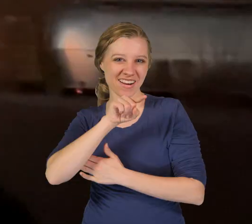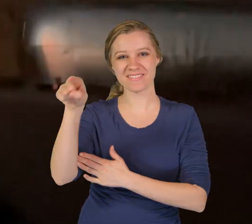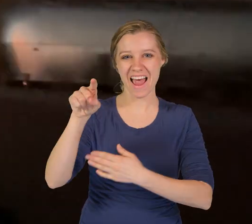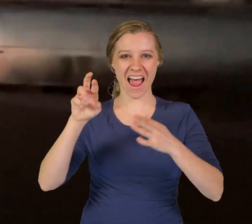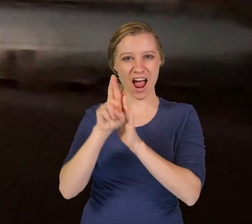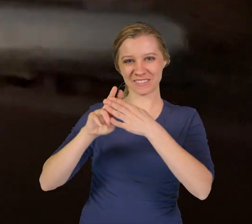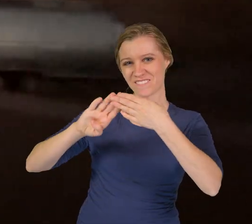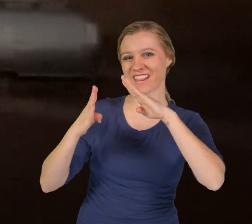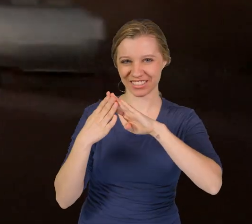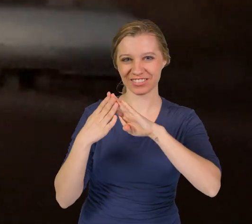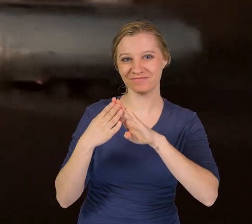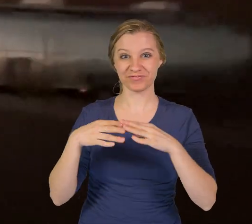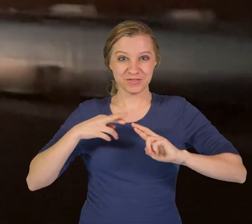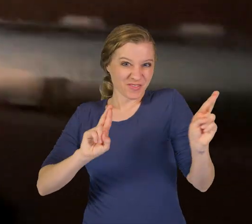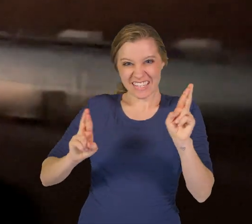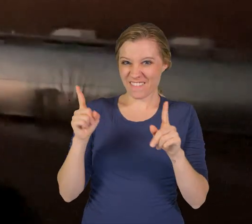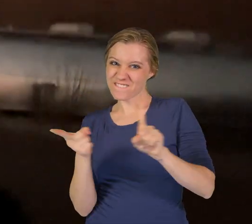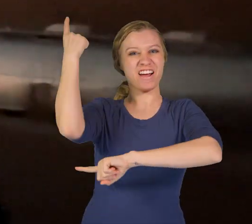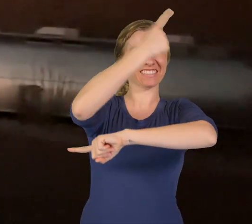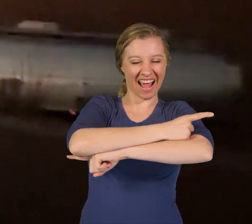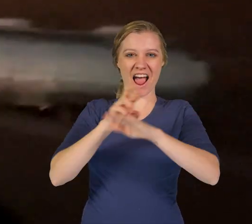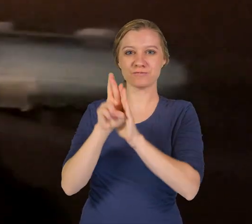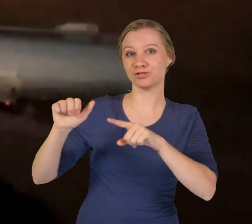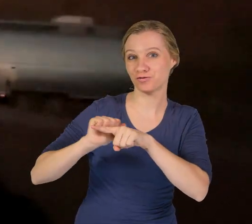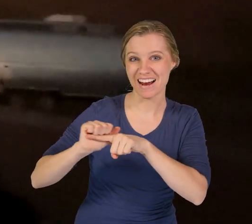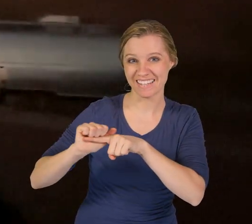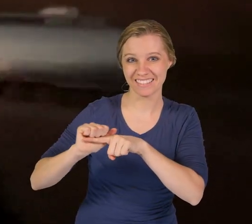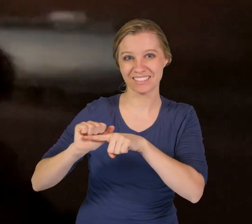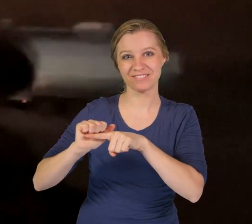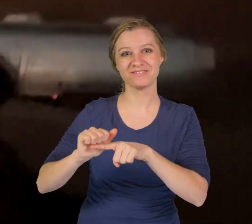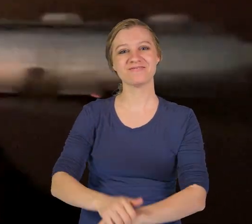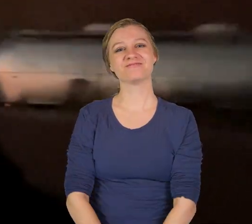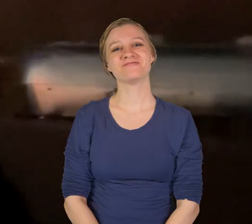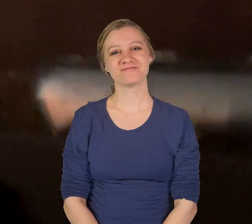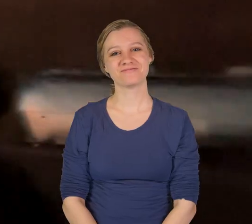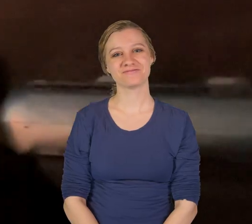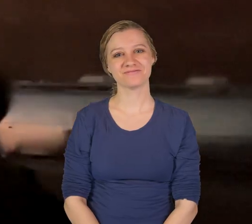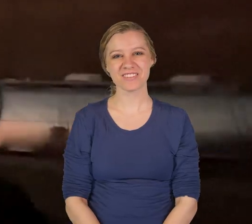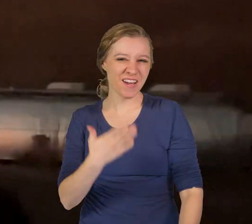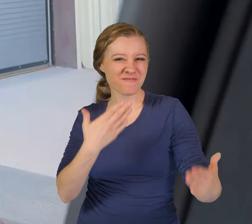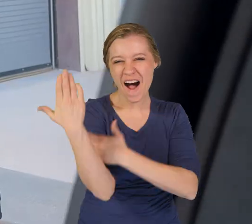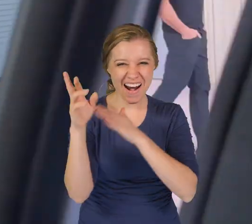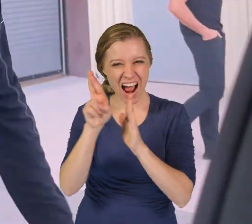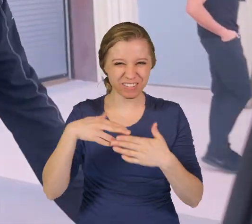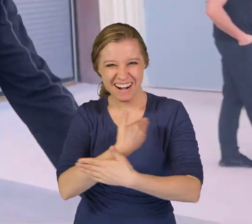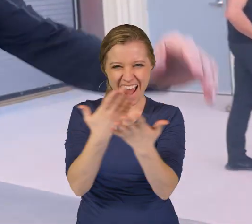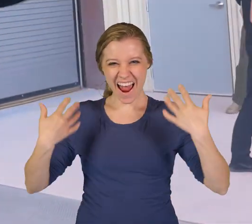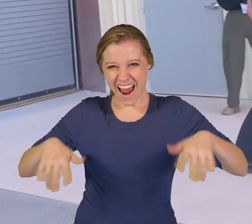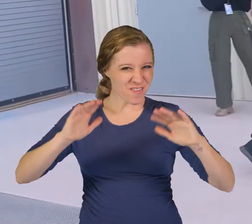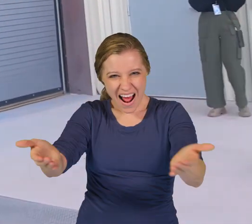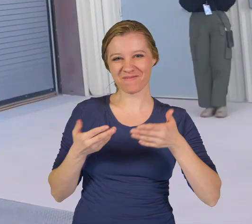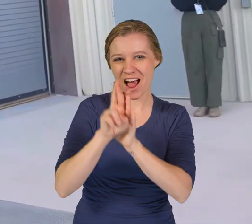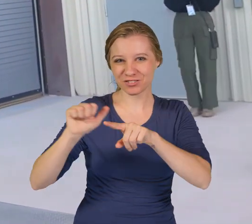Good morning from the astronaut village. I'm on my way to the first day of astronaut training. Good